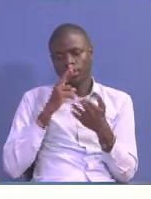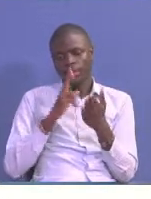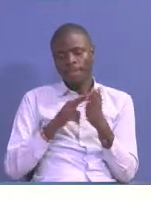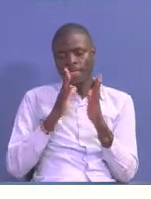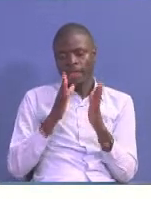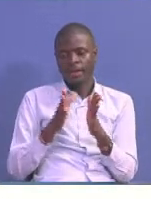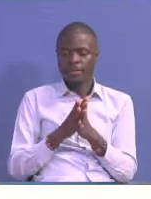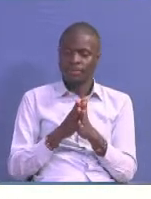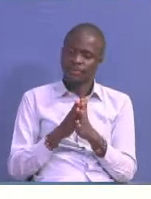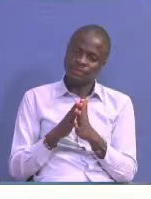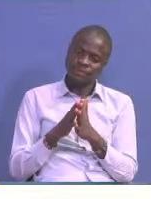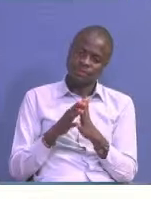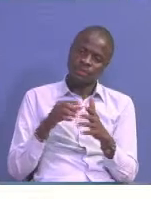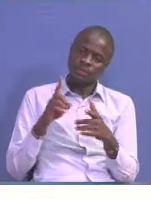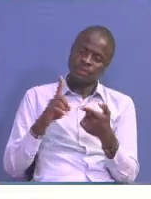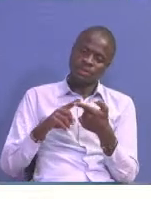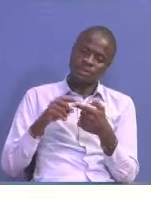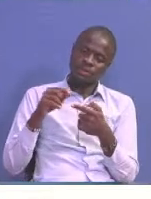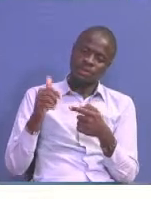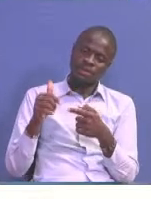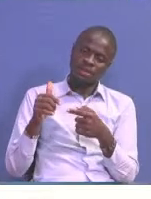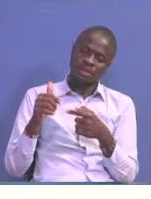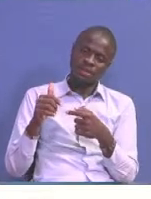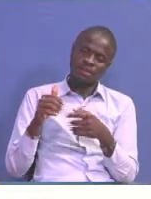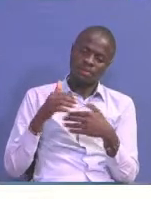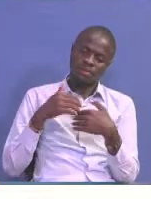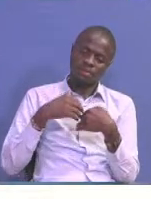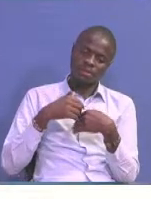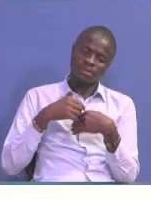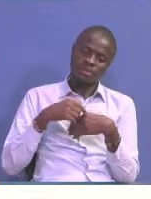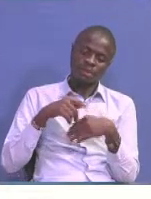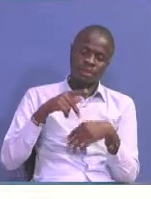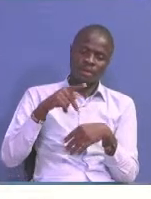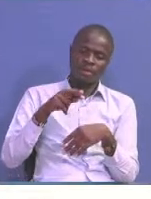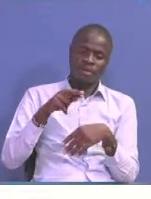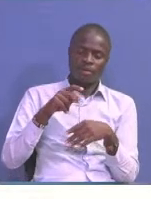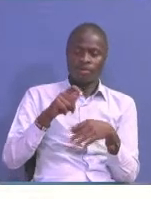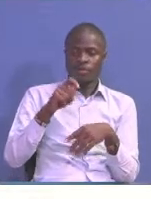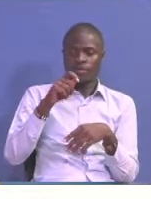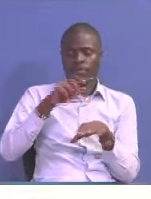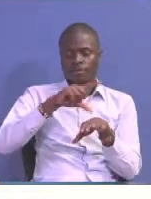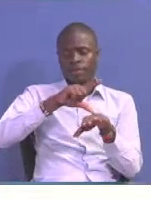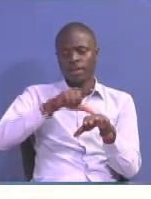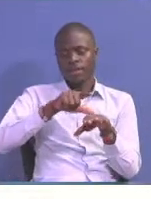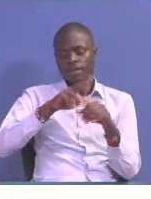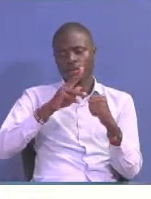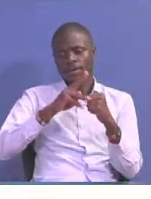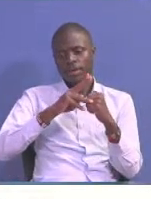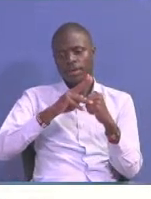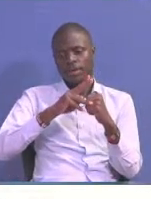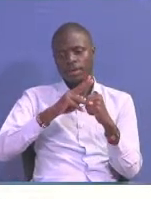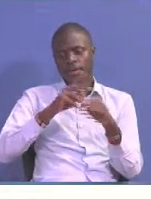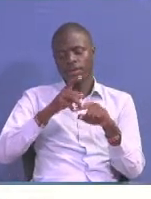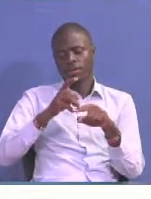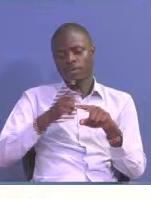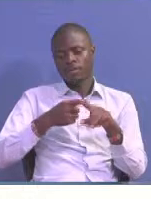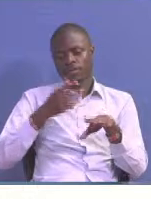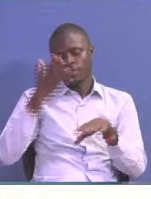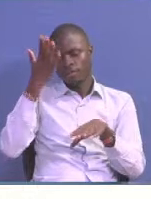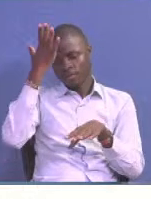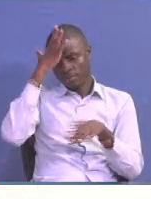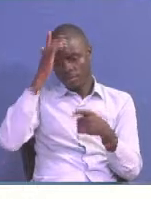And also when we cross over to this other side, we have a prime time news on News at 9. This runs from Monday